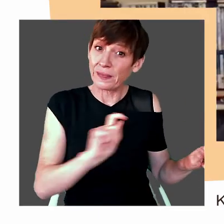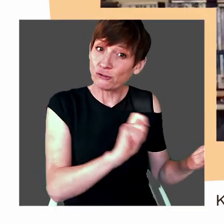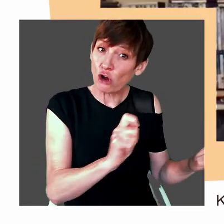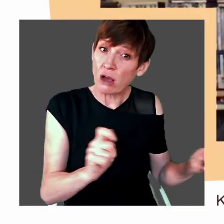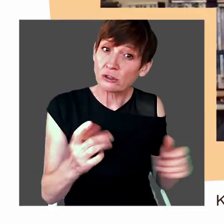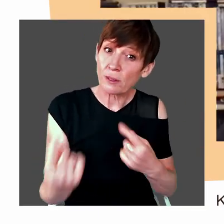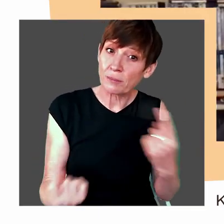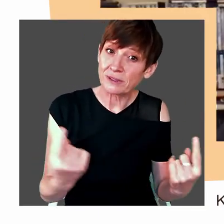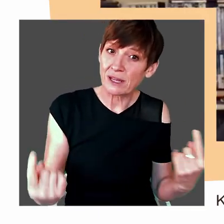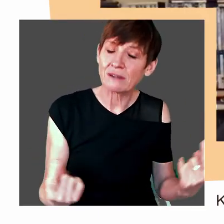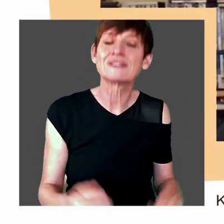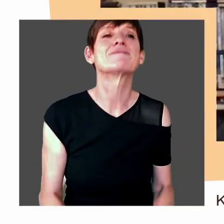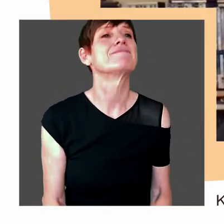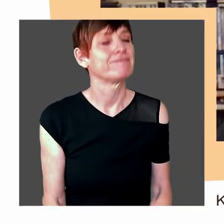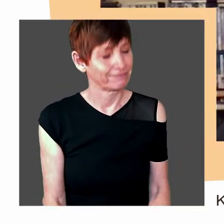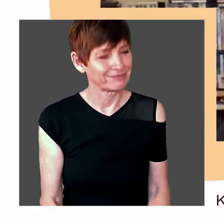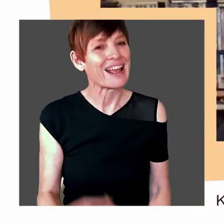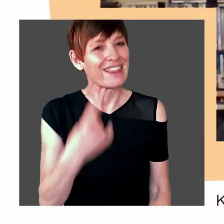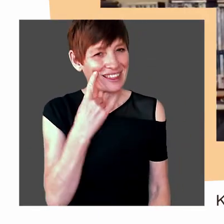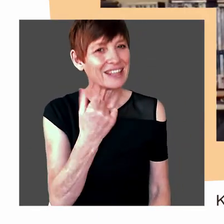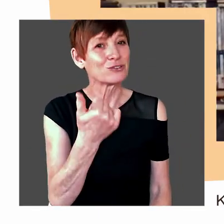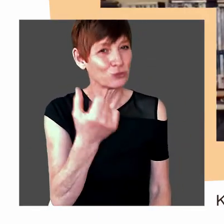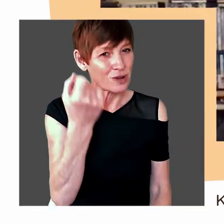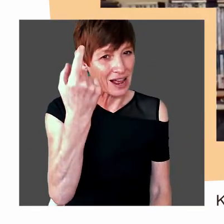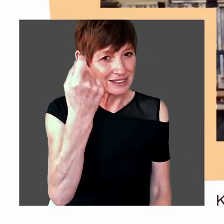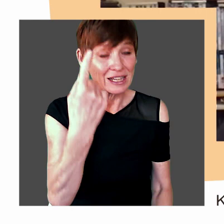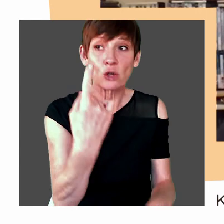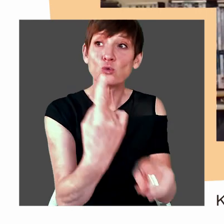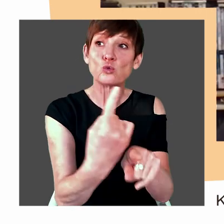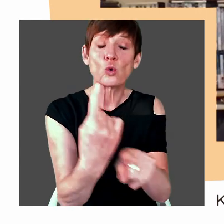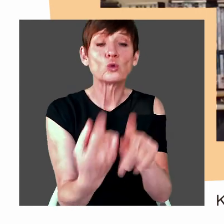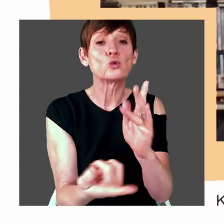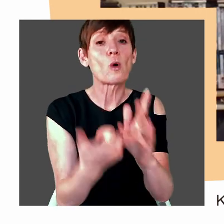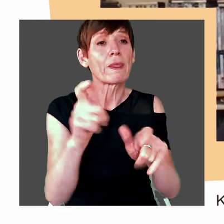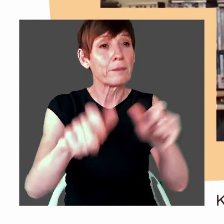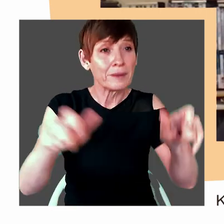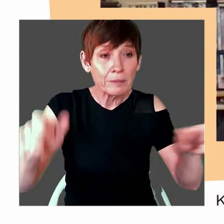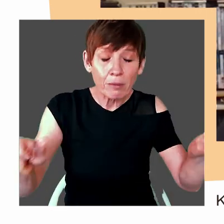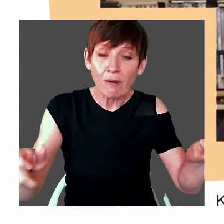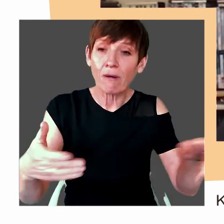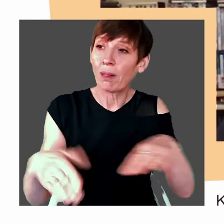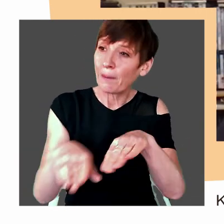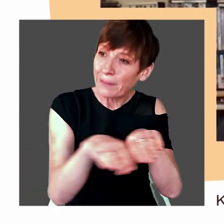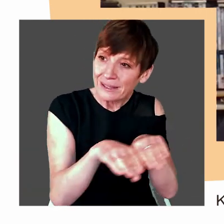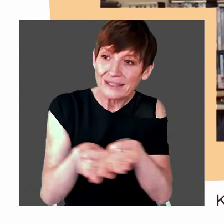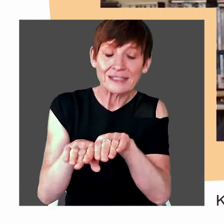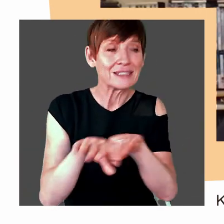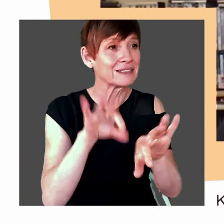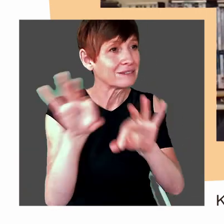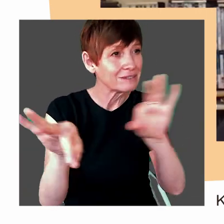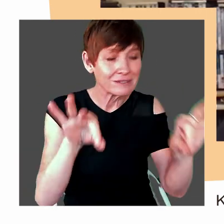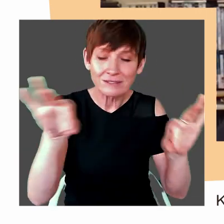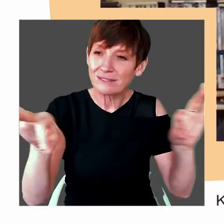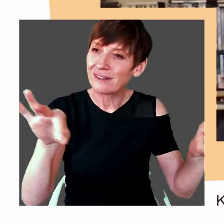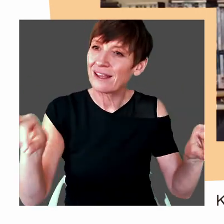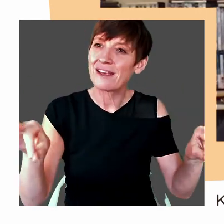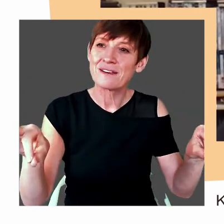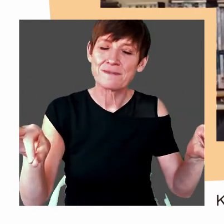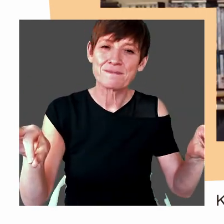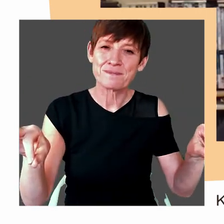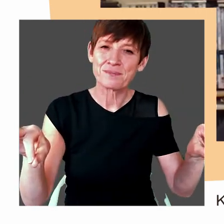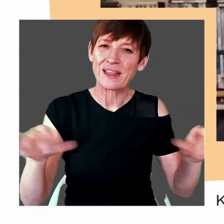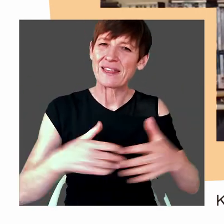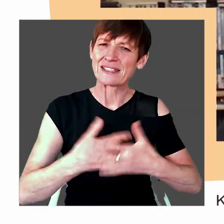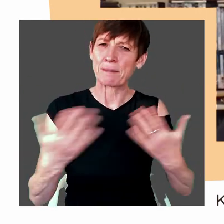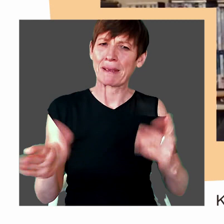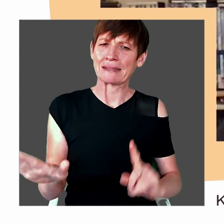that's a really good point. Yeah. I think speaking to people, speaking to your peers and getting people to, because there's such a big stigma